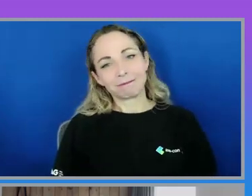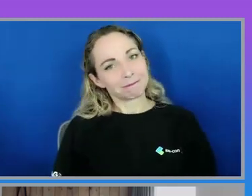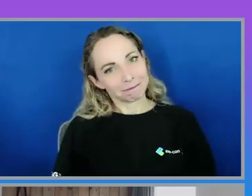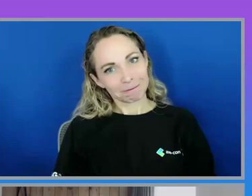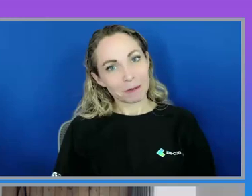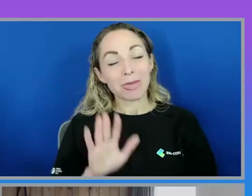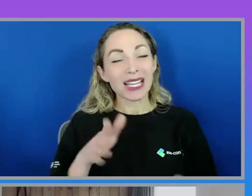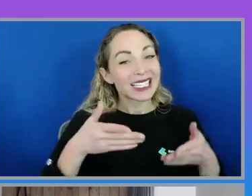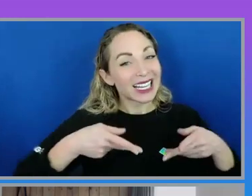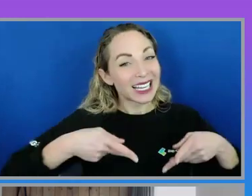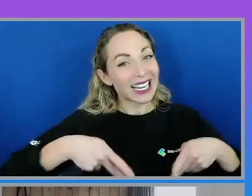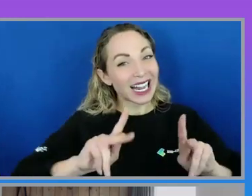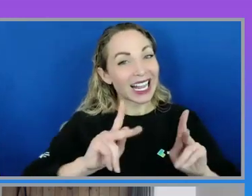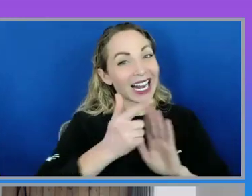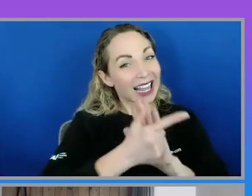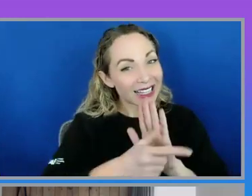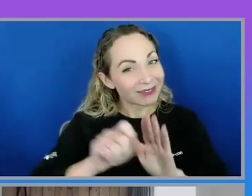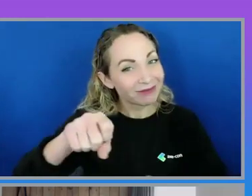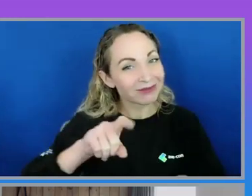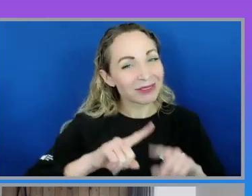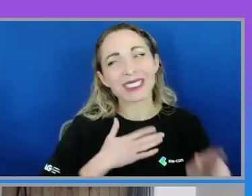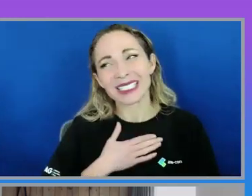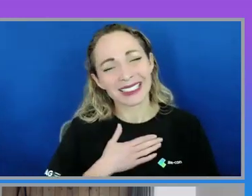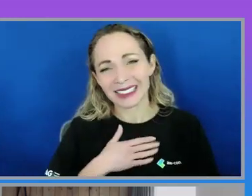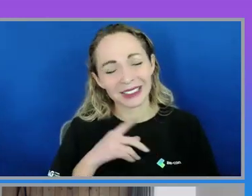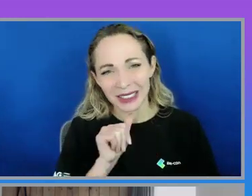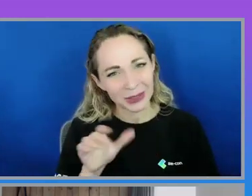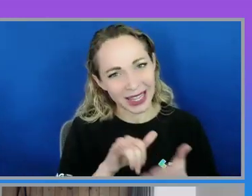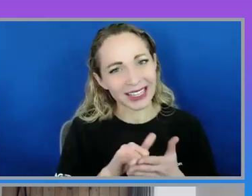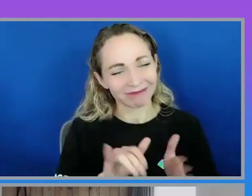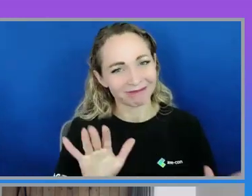it's legal, but like, please don't do it. That's what I'll say.